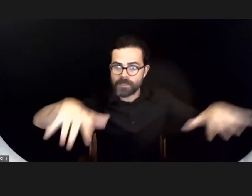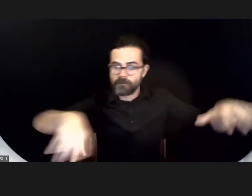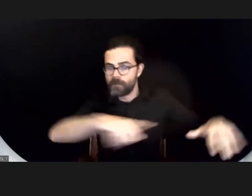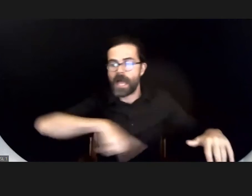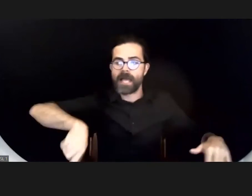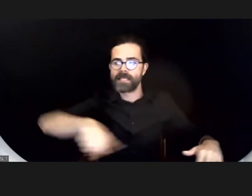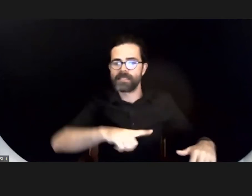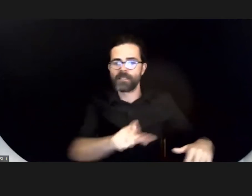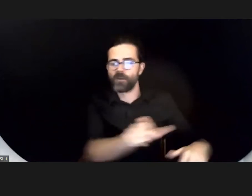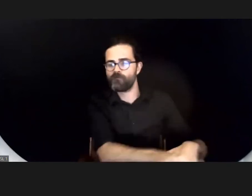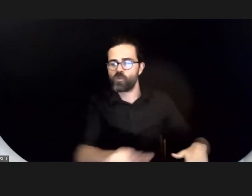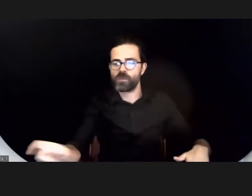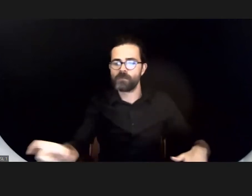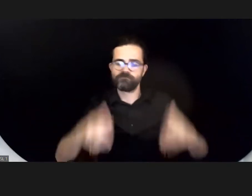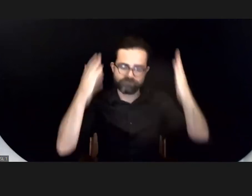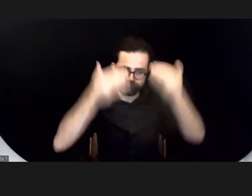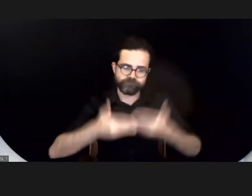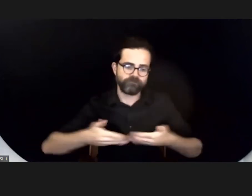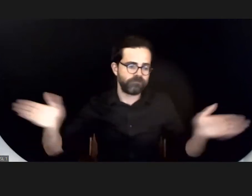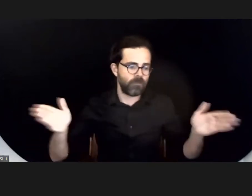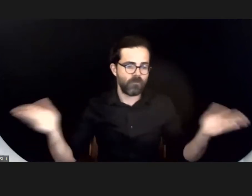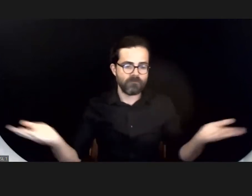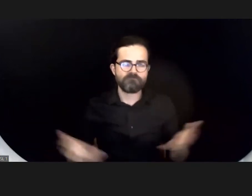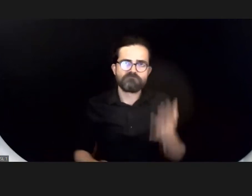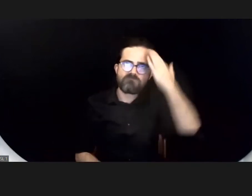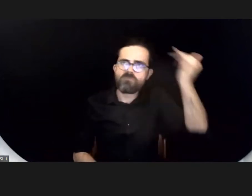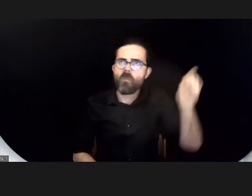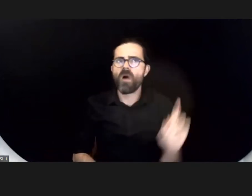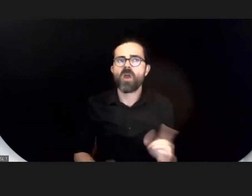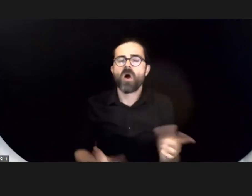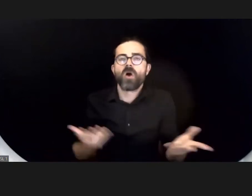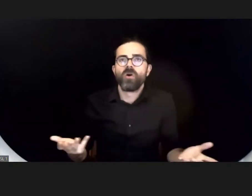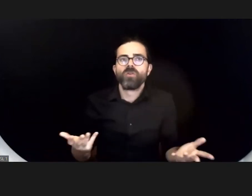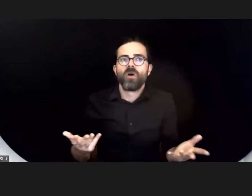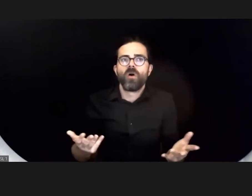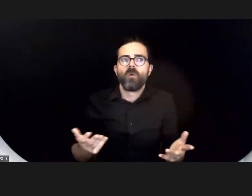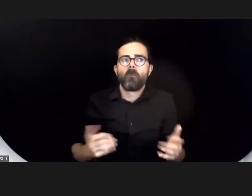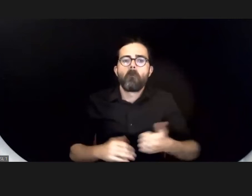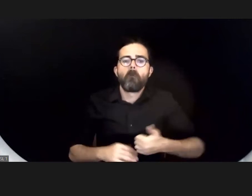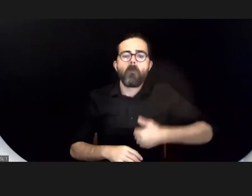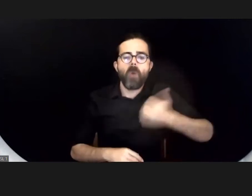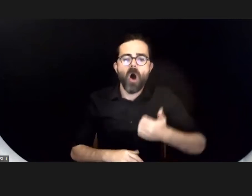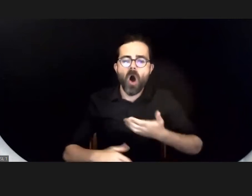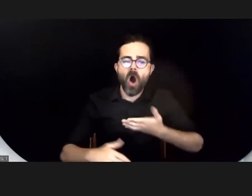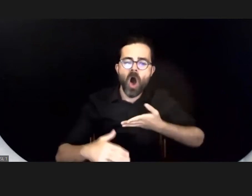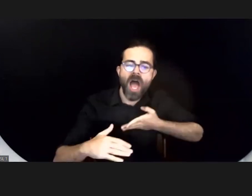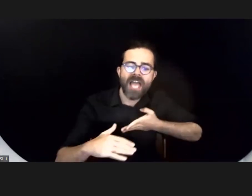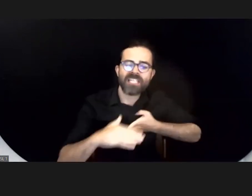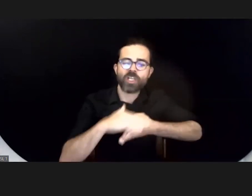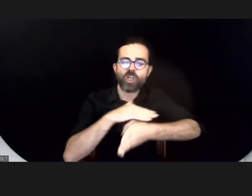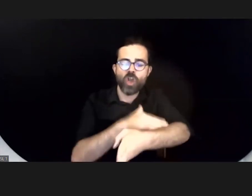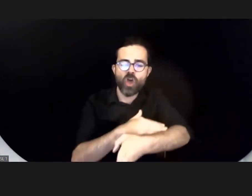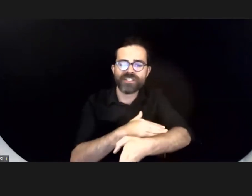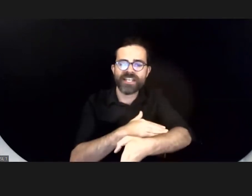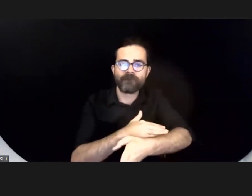and to consider why not set up ourselves an even more inclusive challenge to create a telecare for everyone